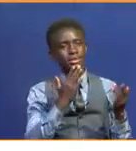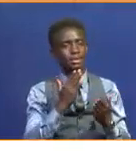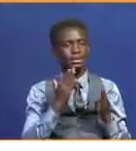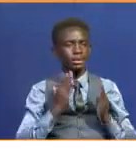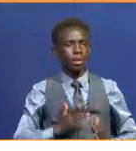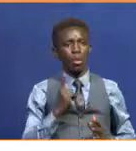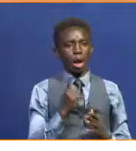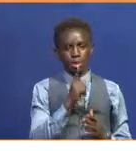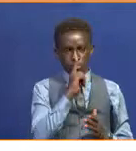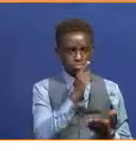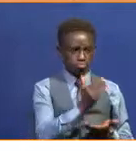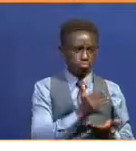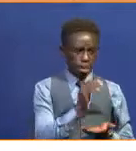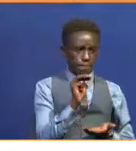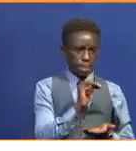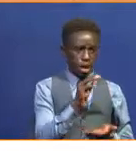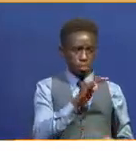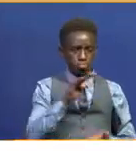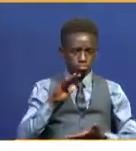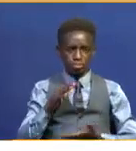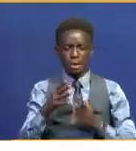then disappears with that money.